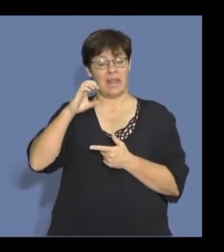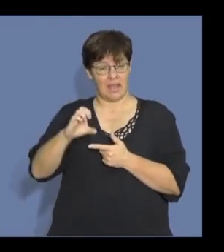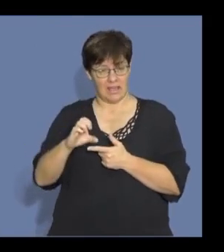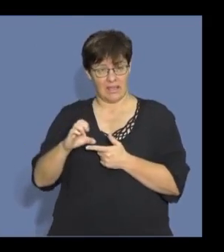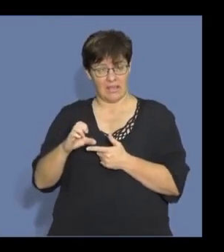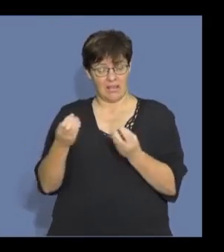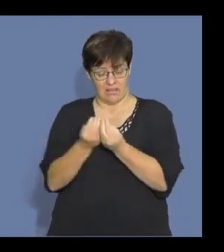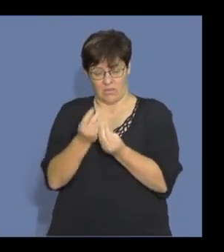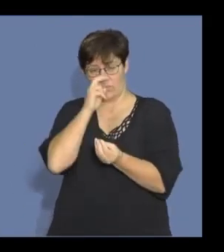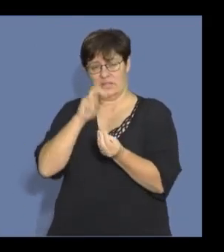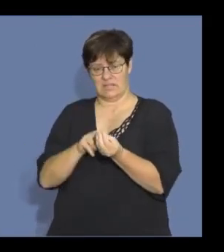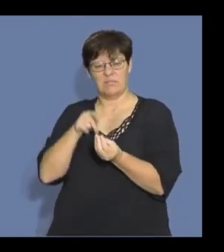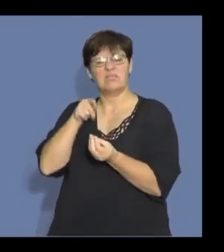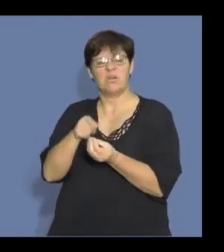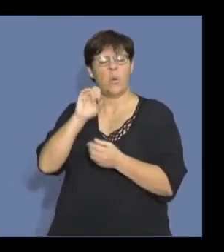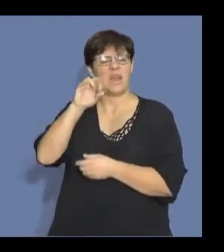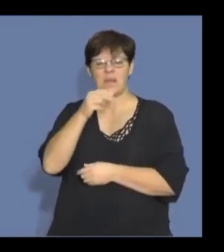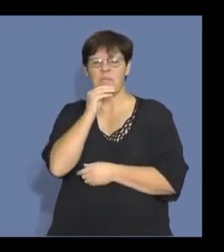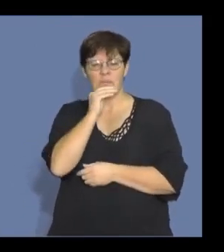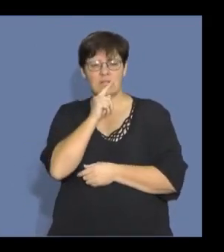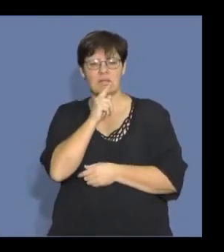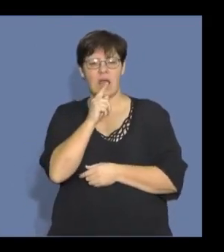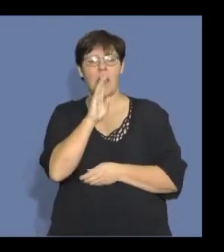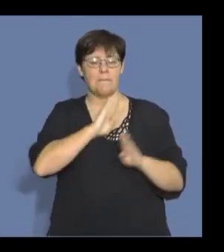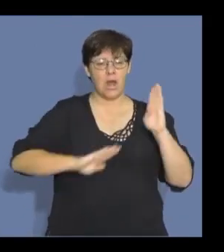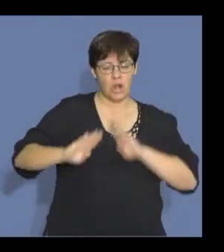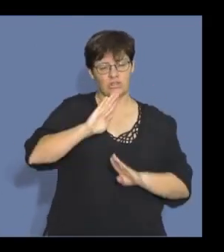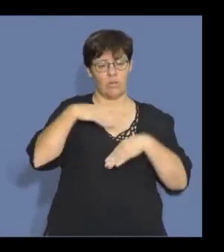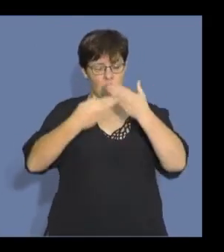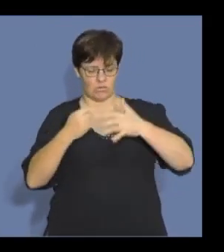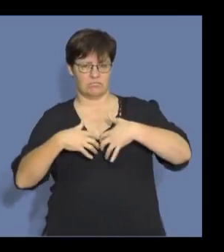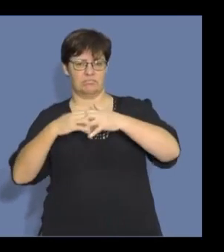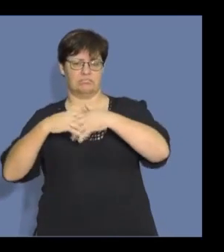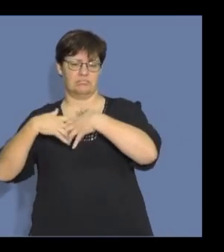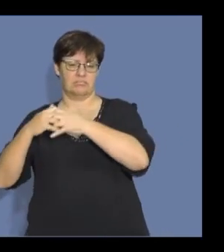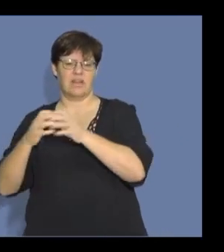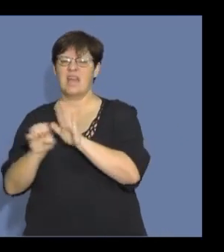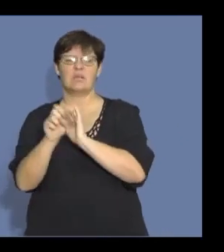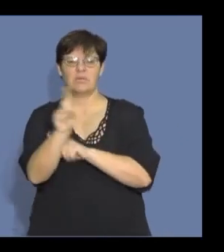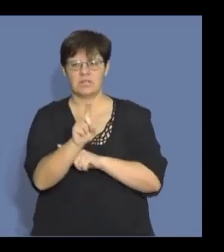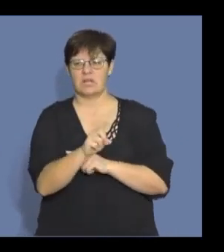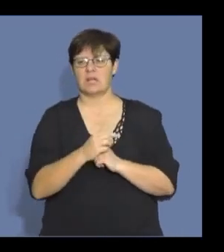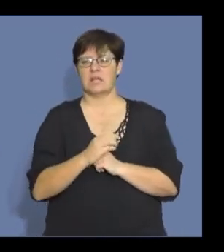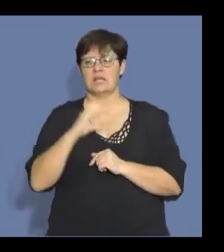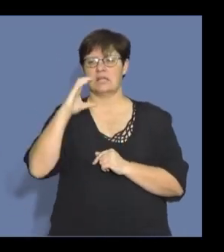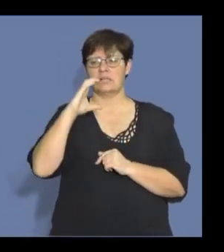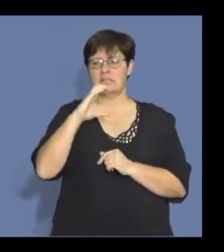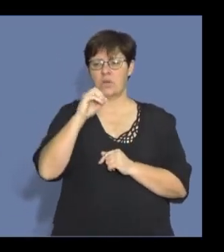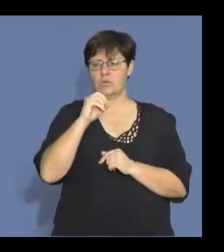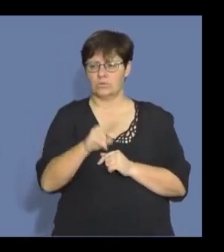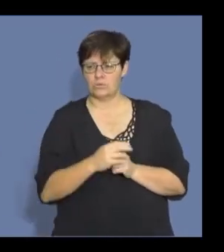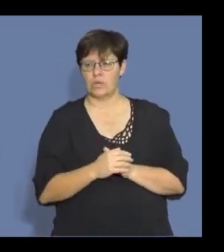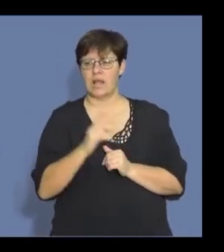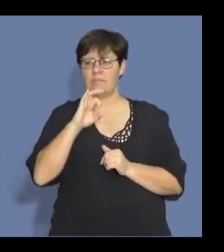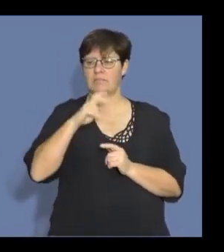organic compounds, we refer to those that are produced through a biological process. And examples of those are carbohydrates, lipids or